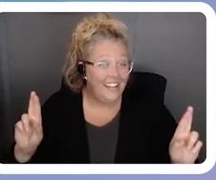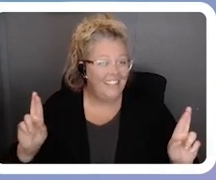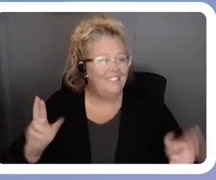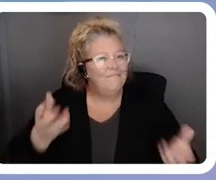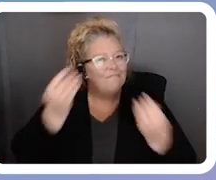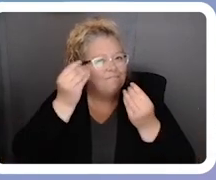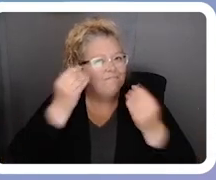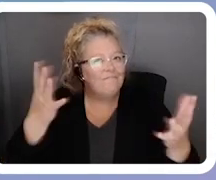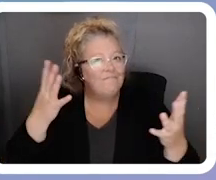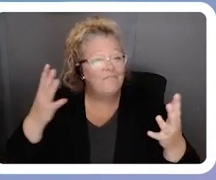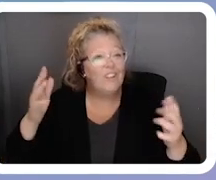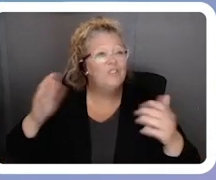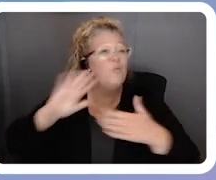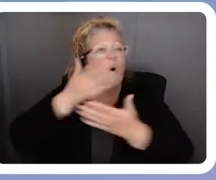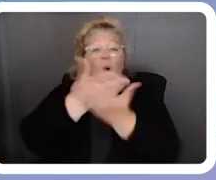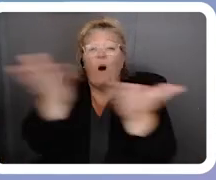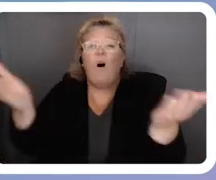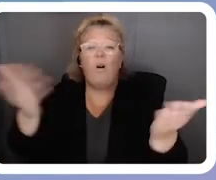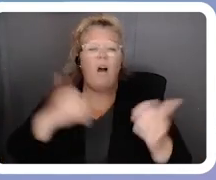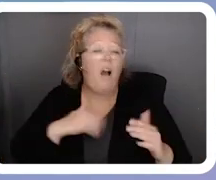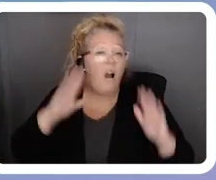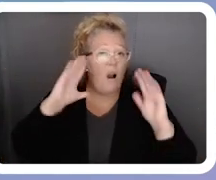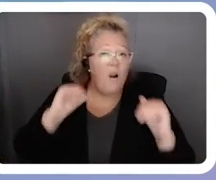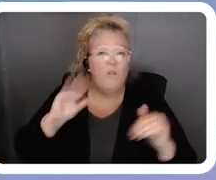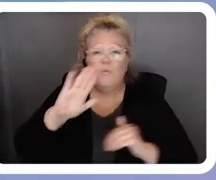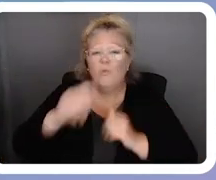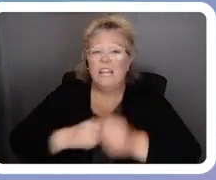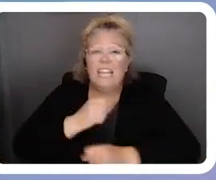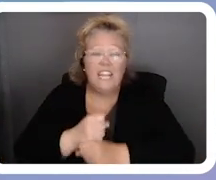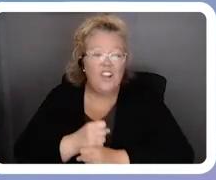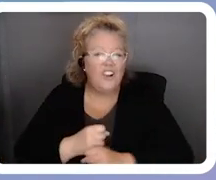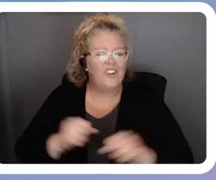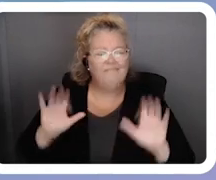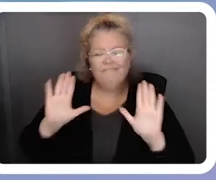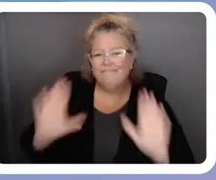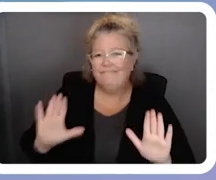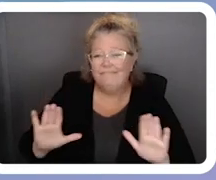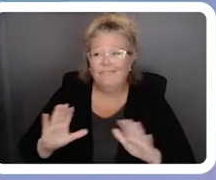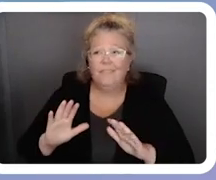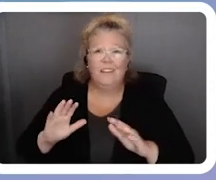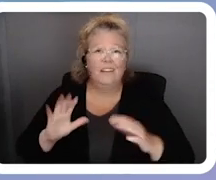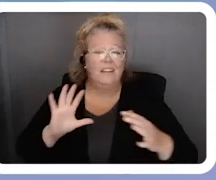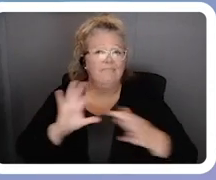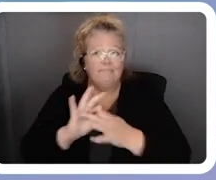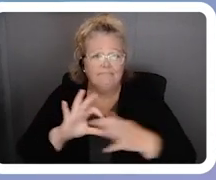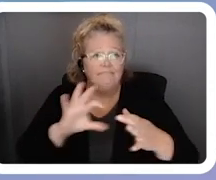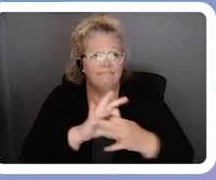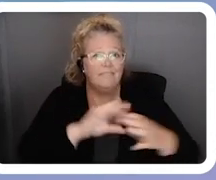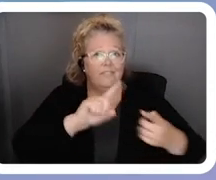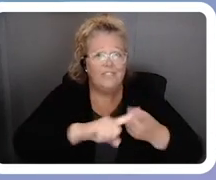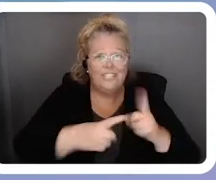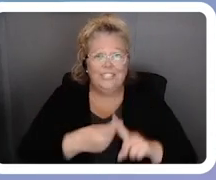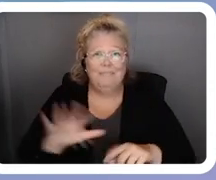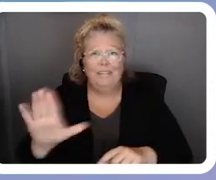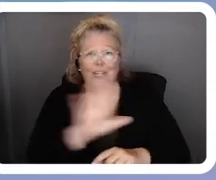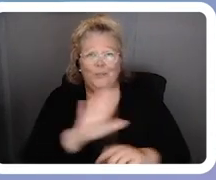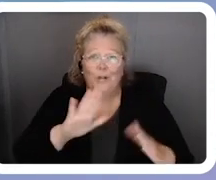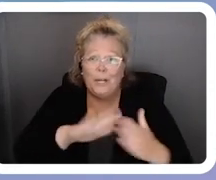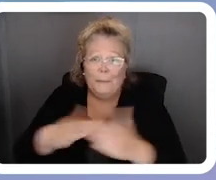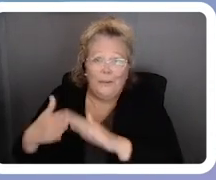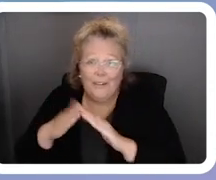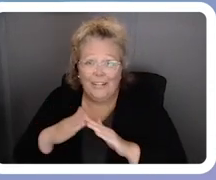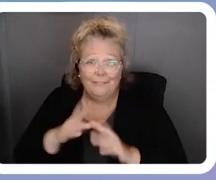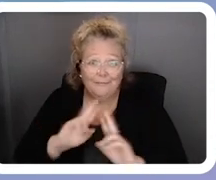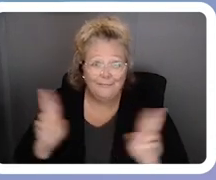Yep. Here we go. To all of you, I hope you have an incredible year of Best Buddies making friendships happen in